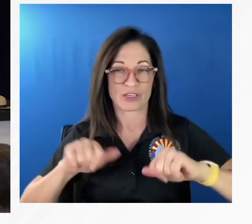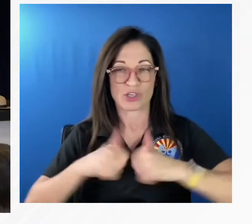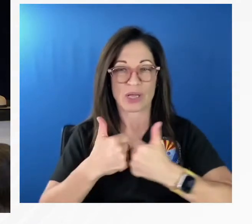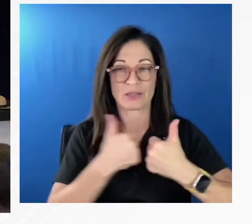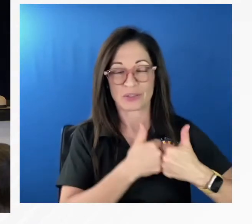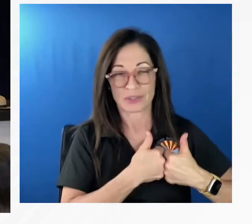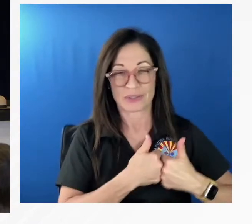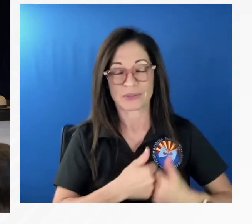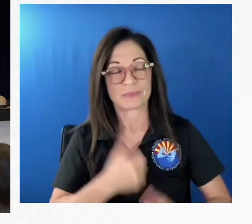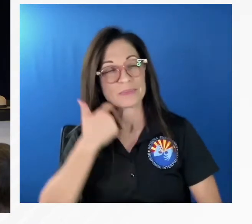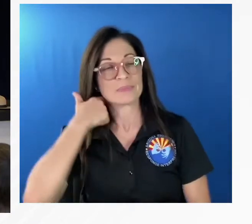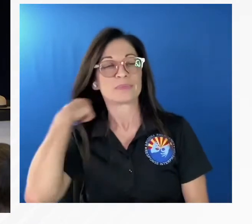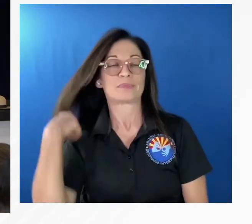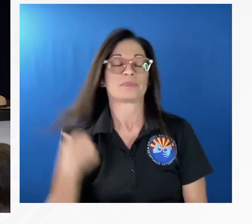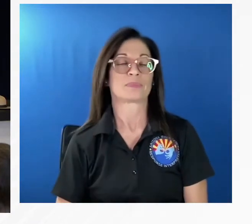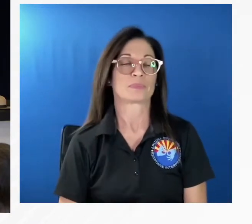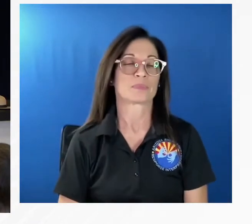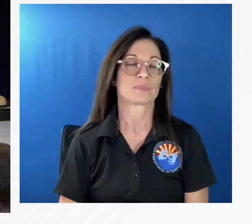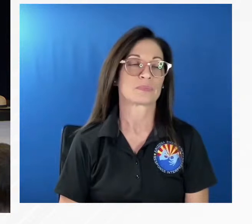So this first slide,